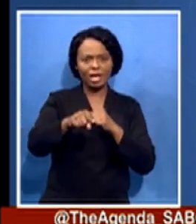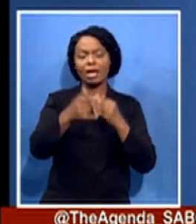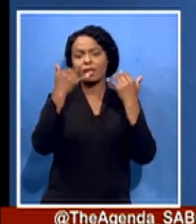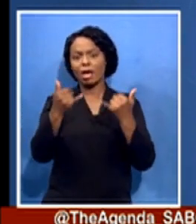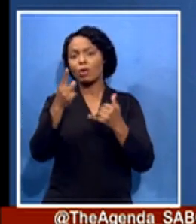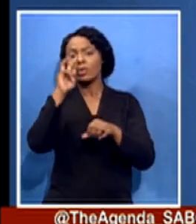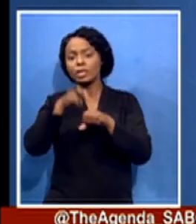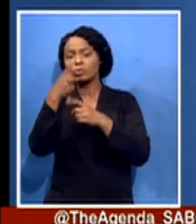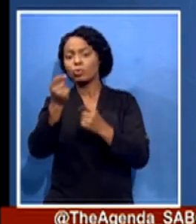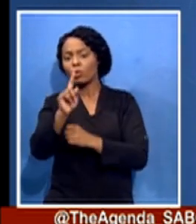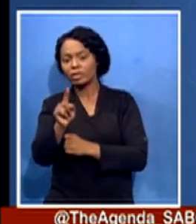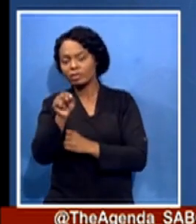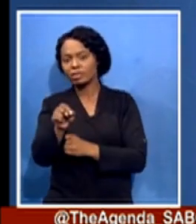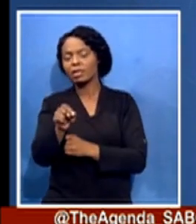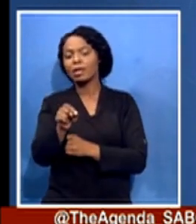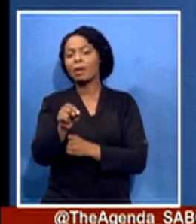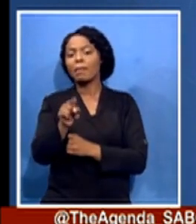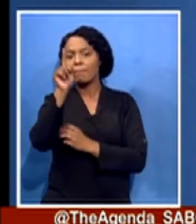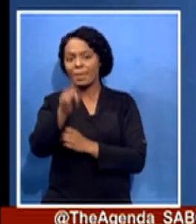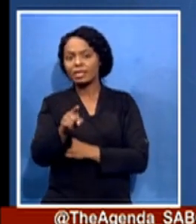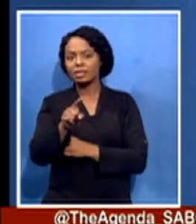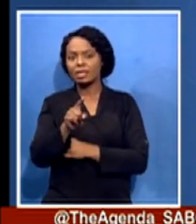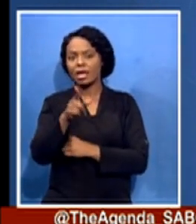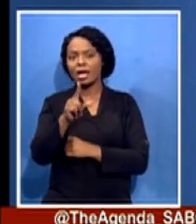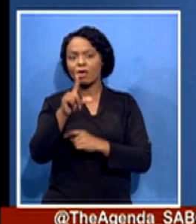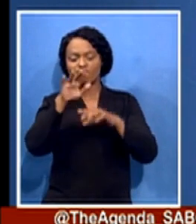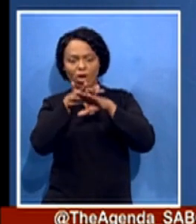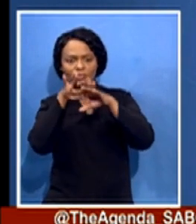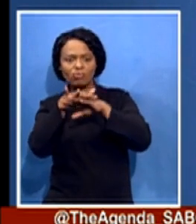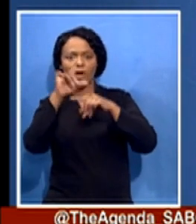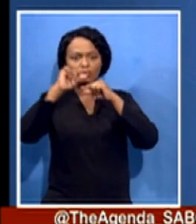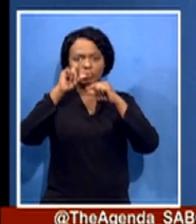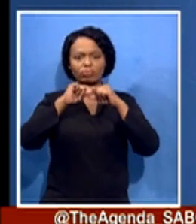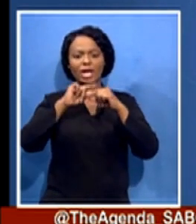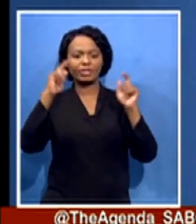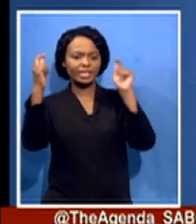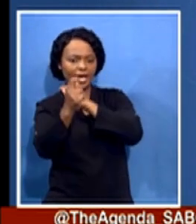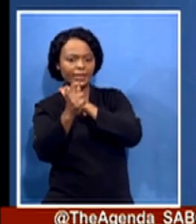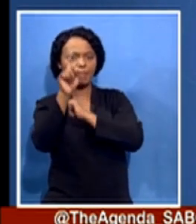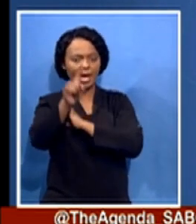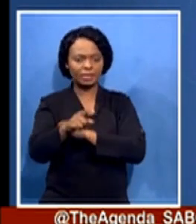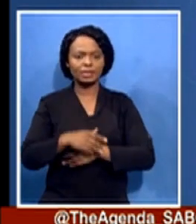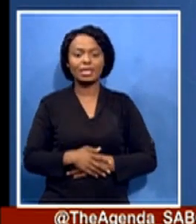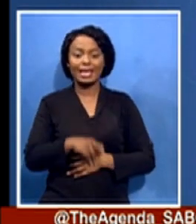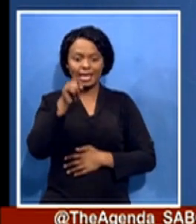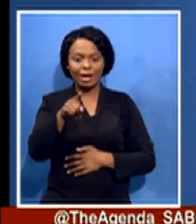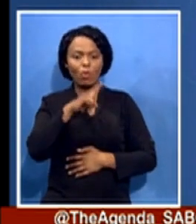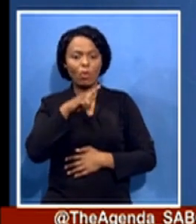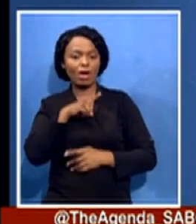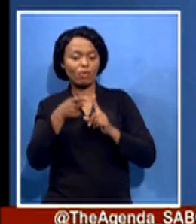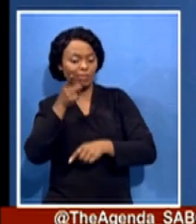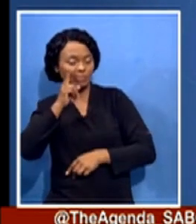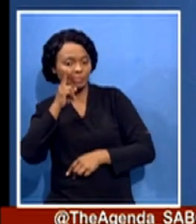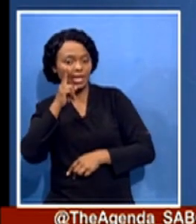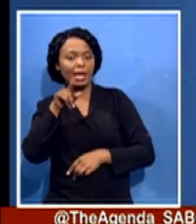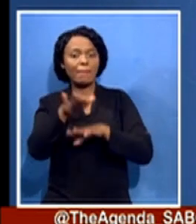research networks and turn them. That's the clinical trial side. The basic scientists have had to take what